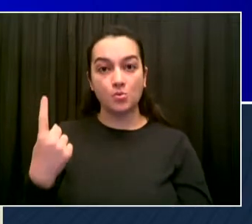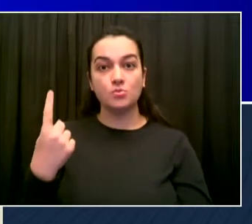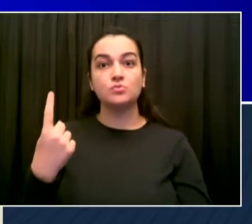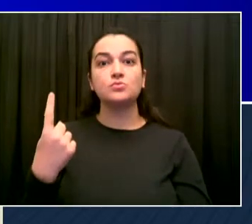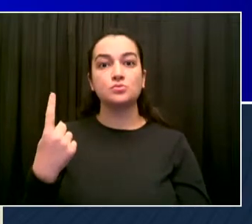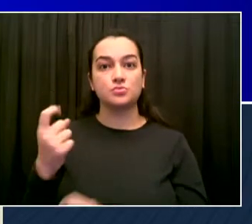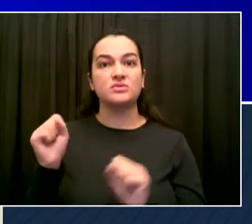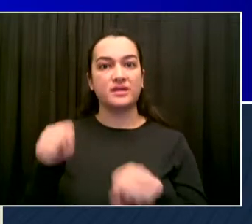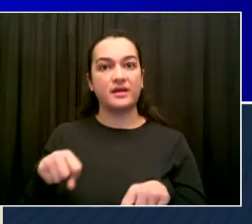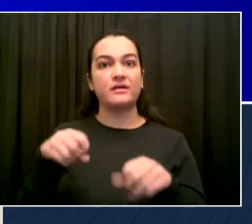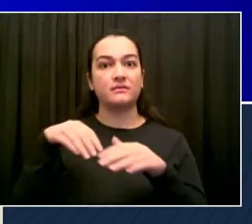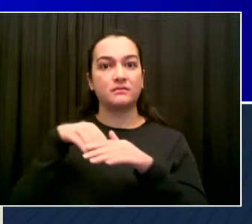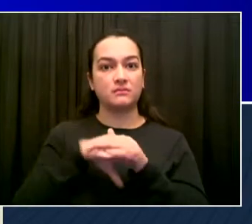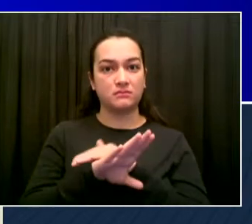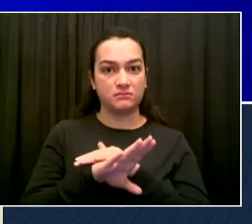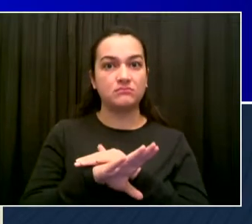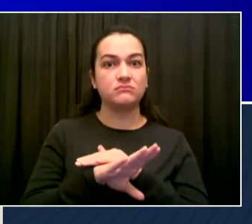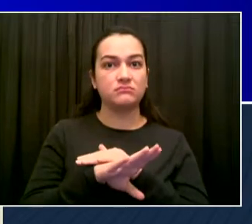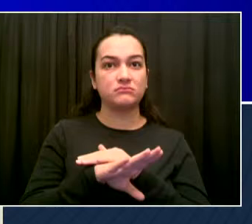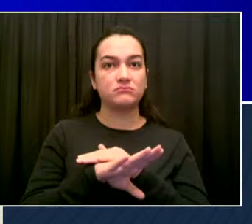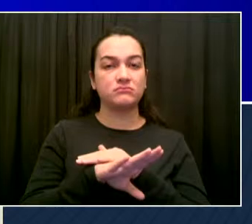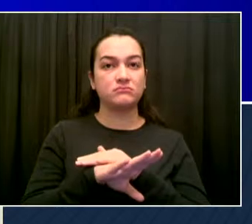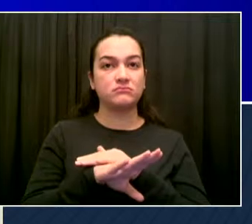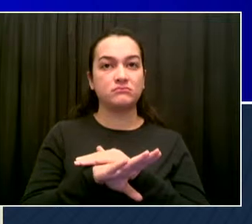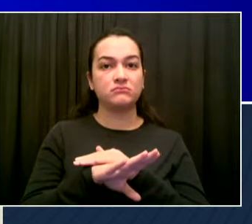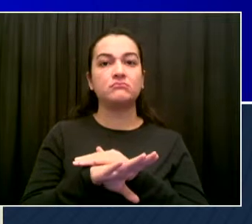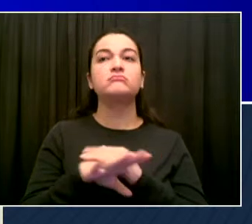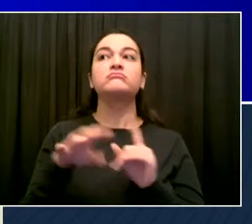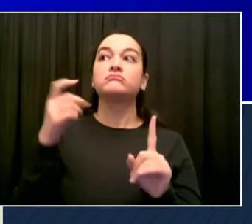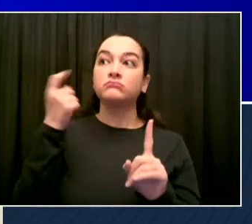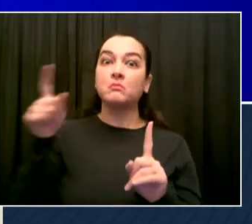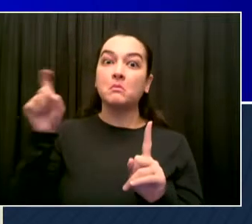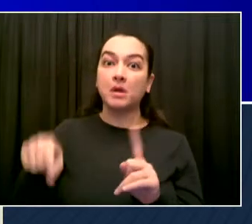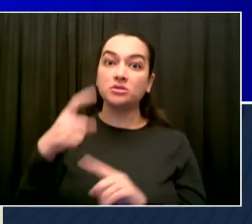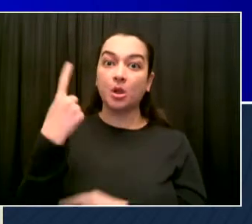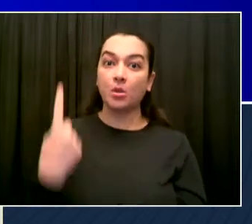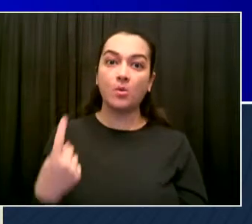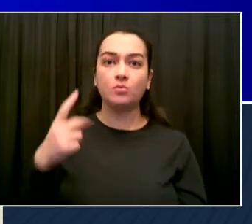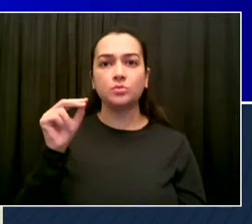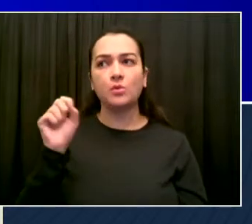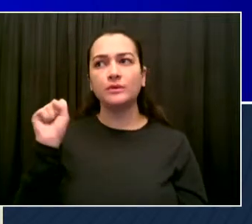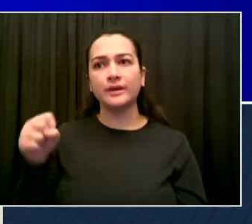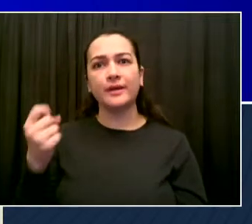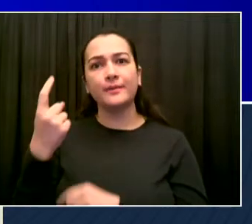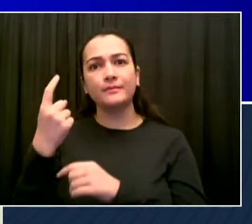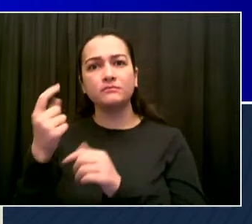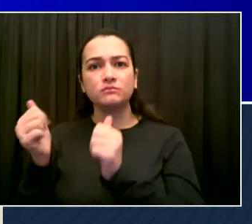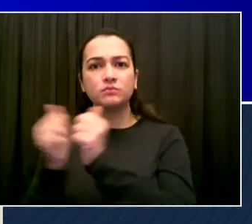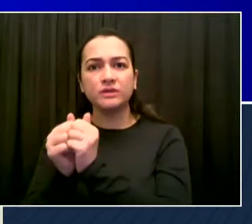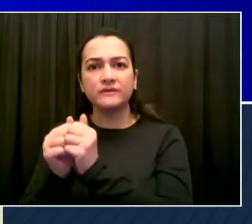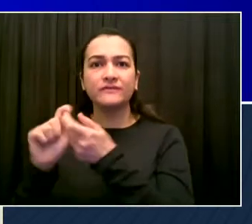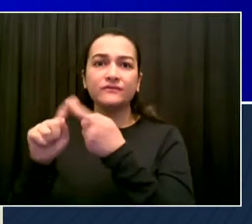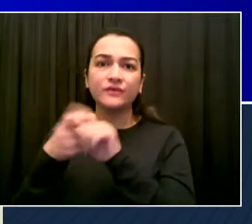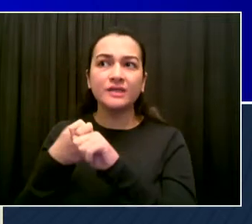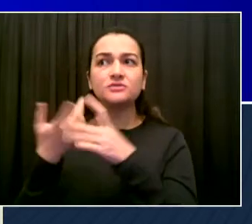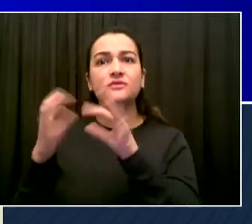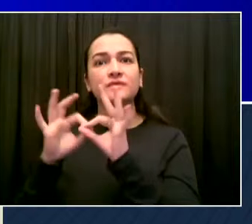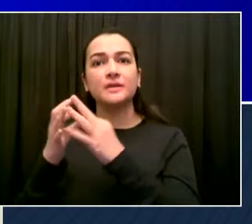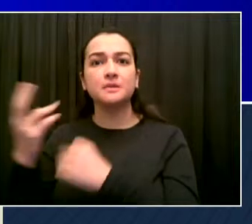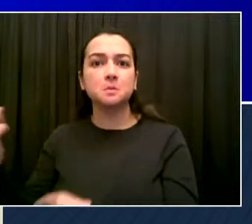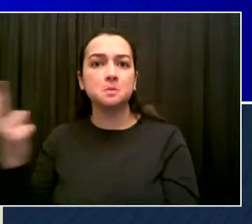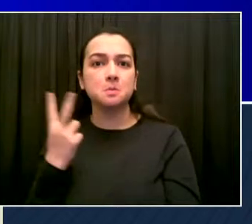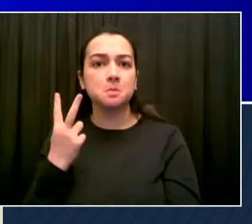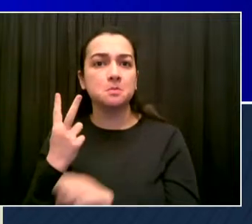if you are 75 years or older and you come with a companion, both of you will be guaranteed to be